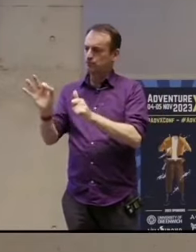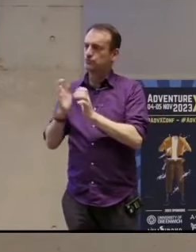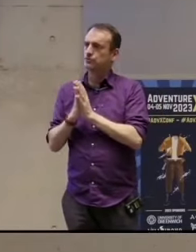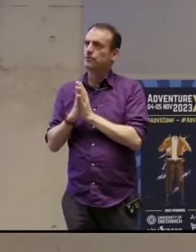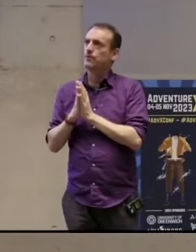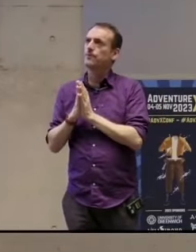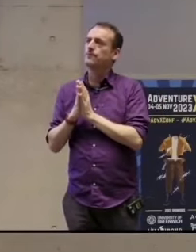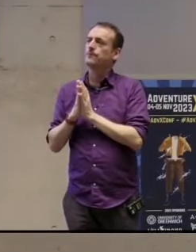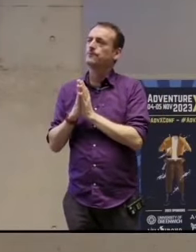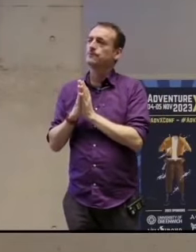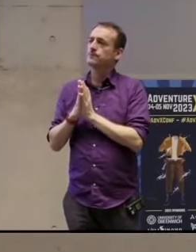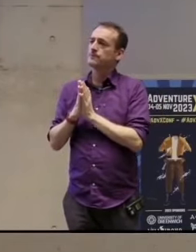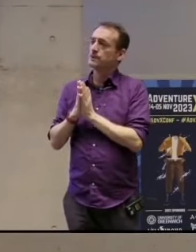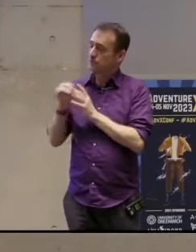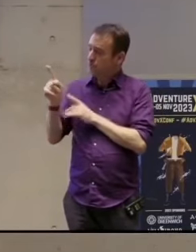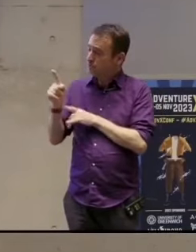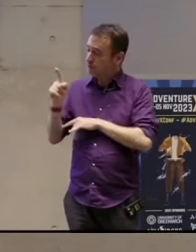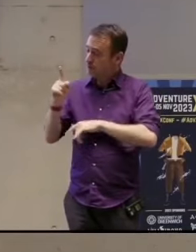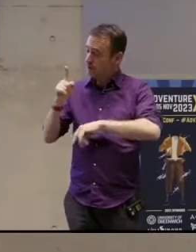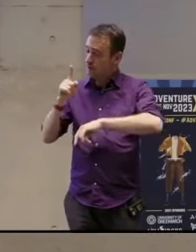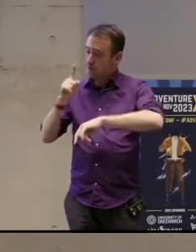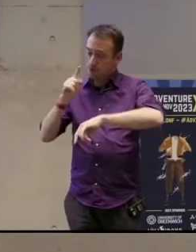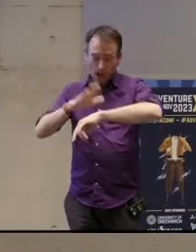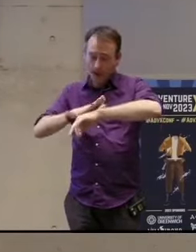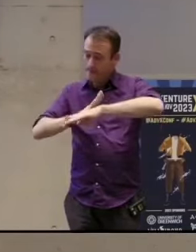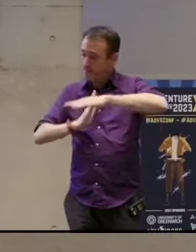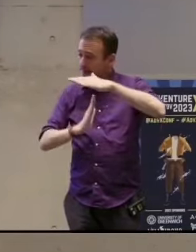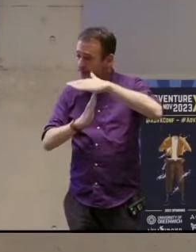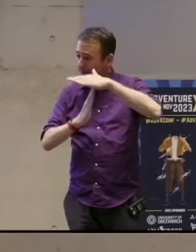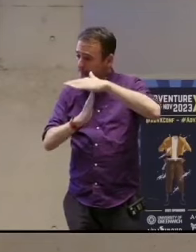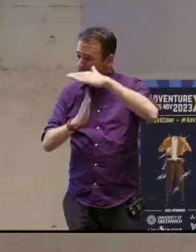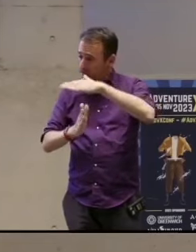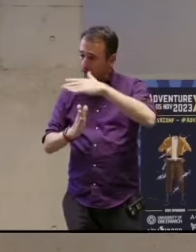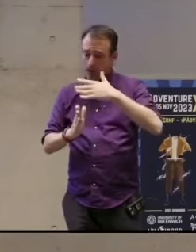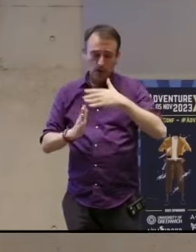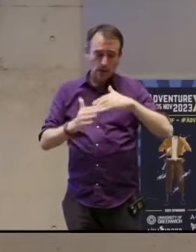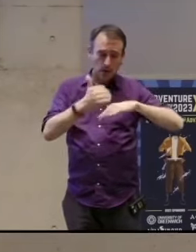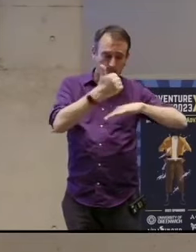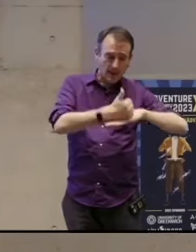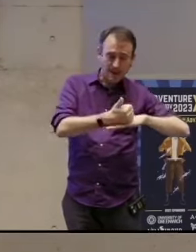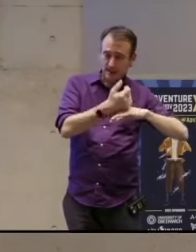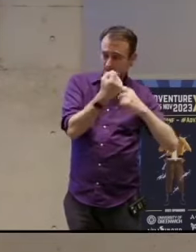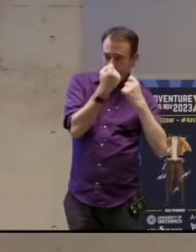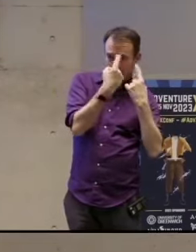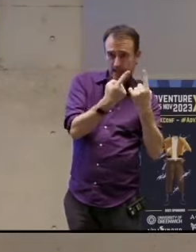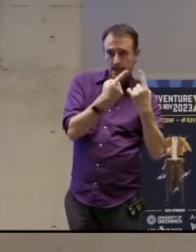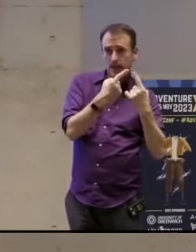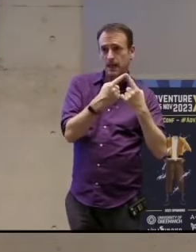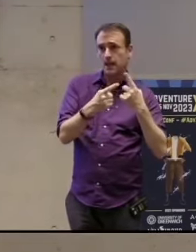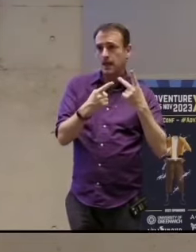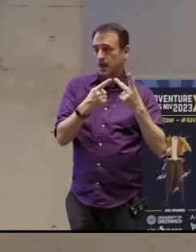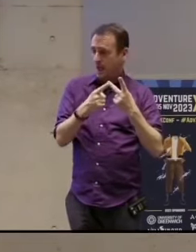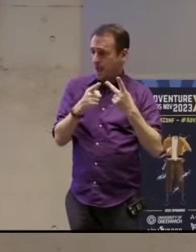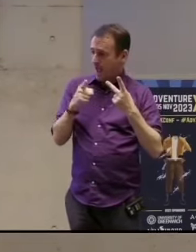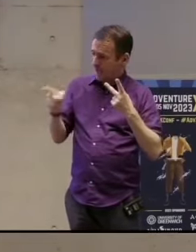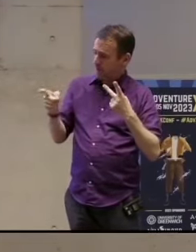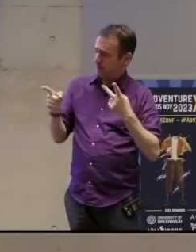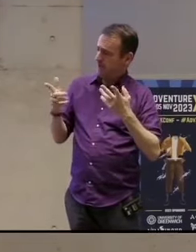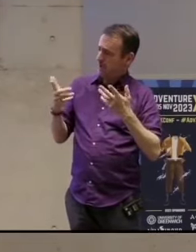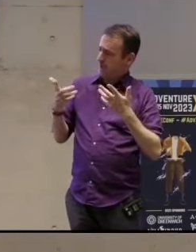Did you have a time limit to come up with the base for your idea, and how did you communicate as a writer